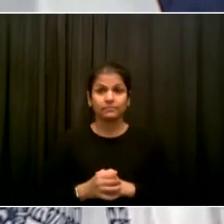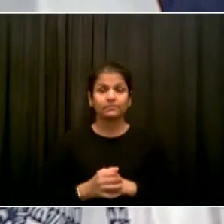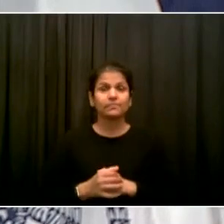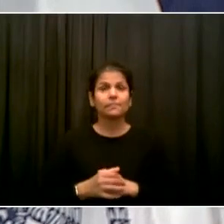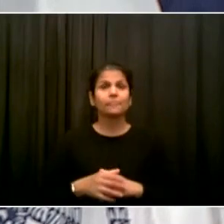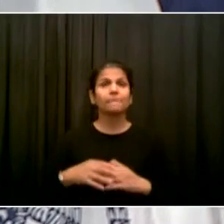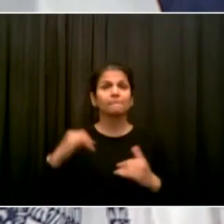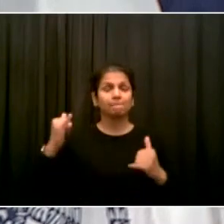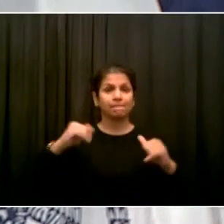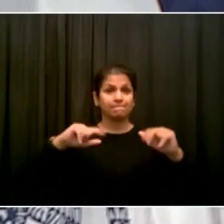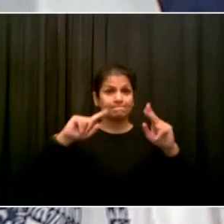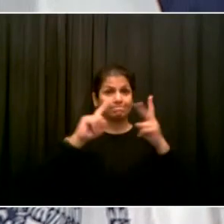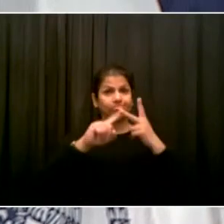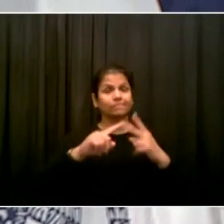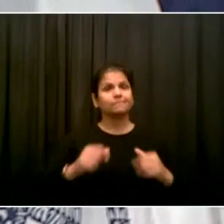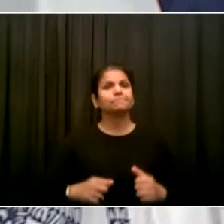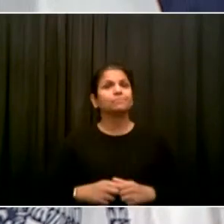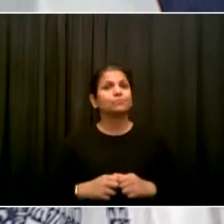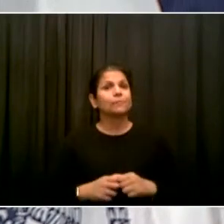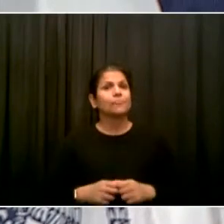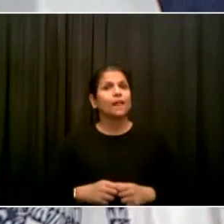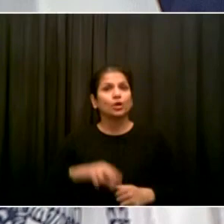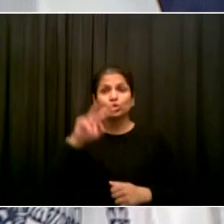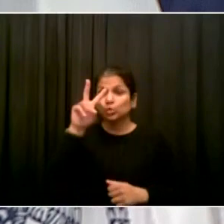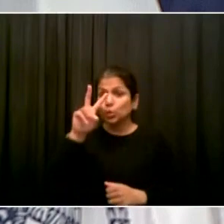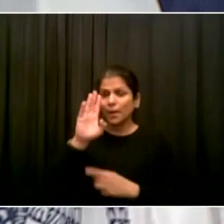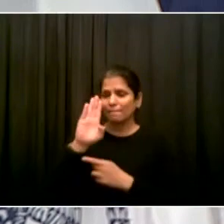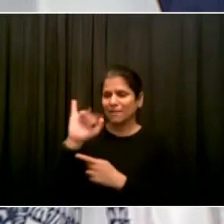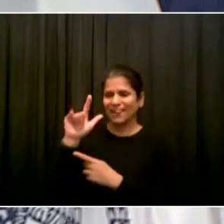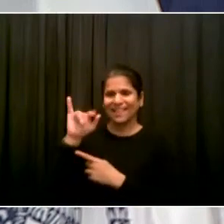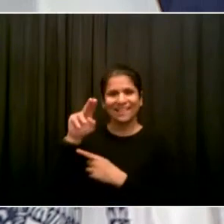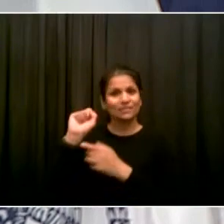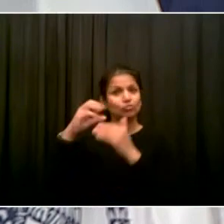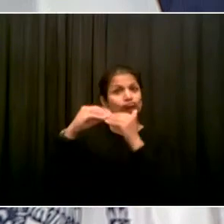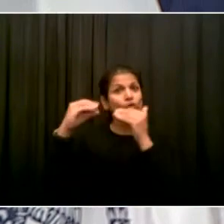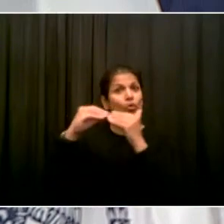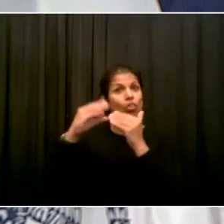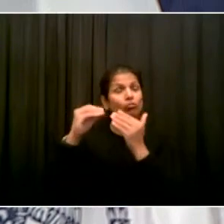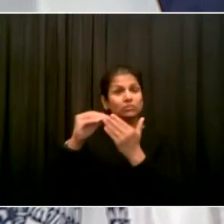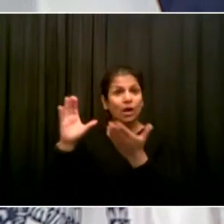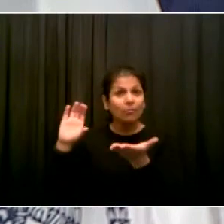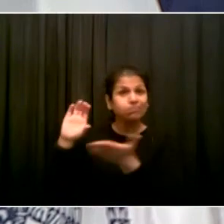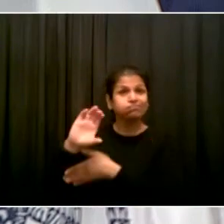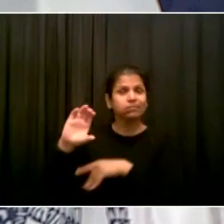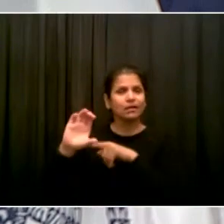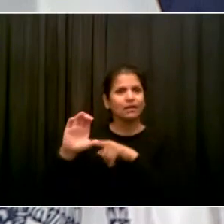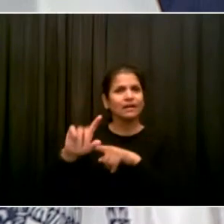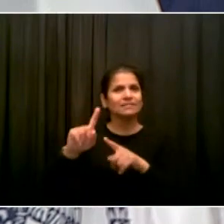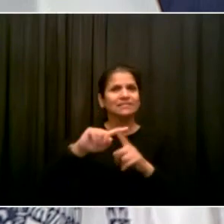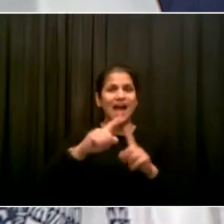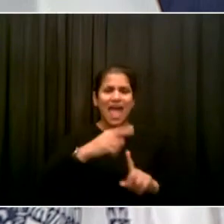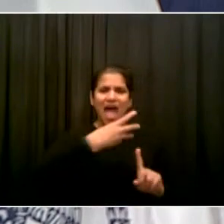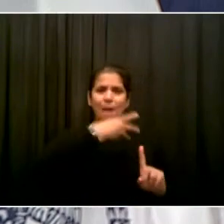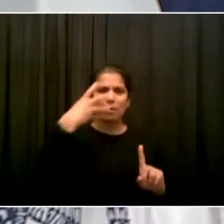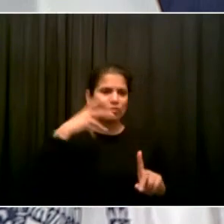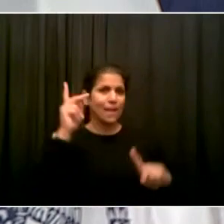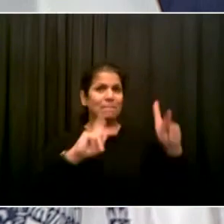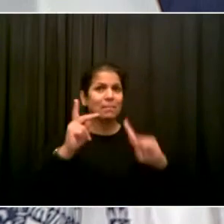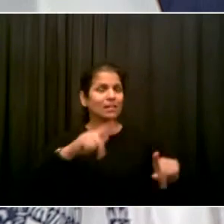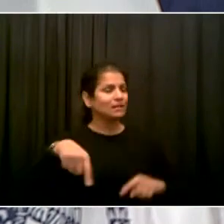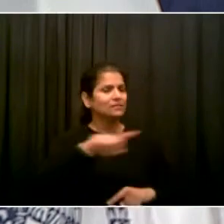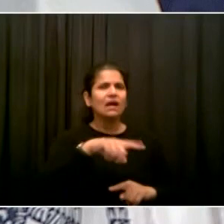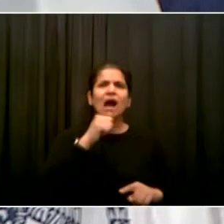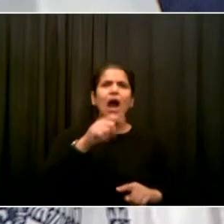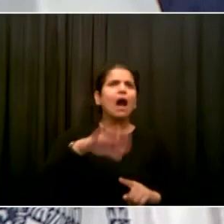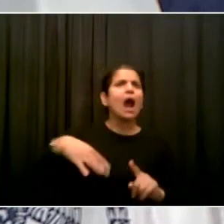fund to assist undocumented immigrants and others who could not apply for pandemic relief. Do you know